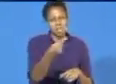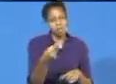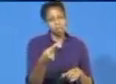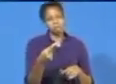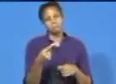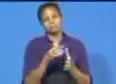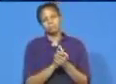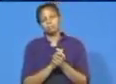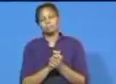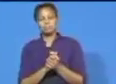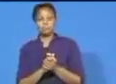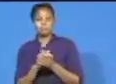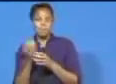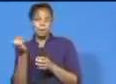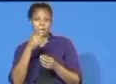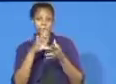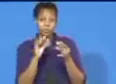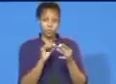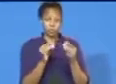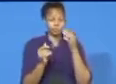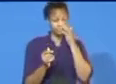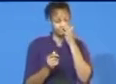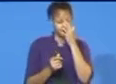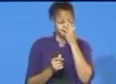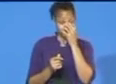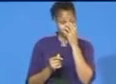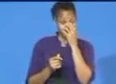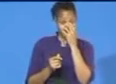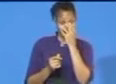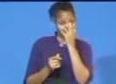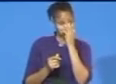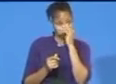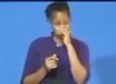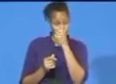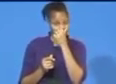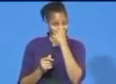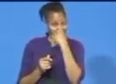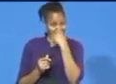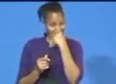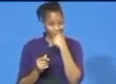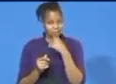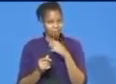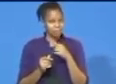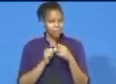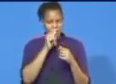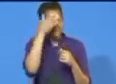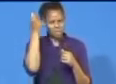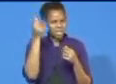So he said, "I thought." I haven't forgotten my subject. I'm talking about the four.